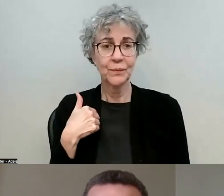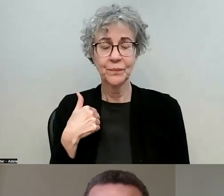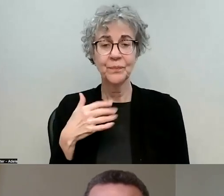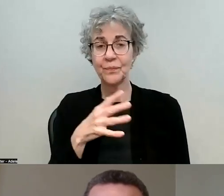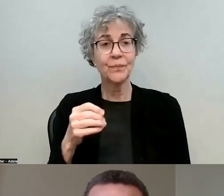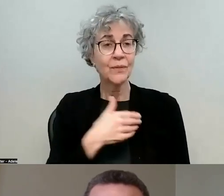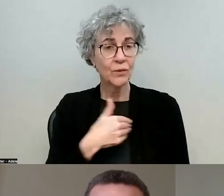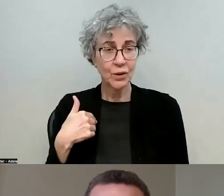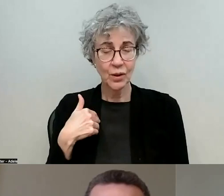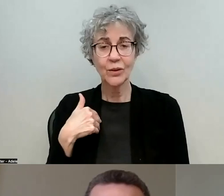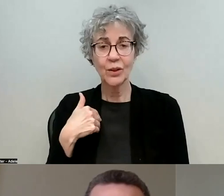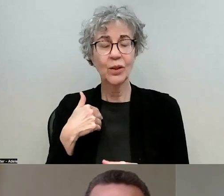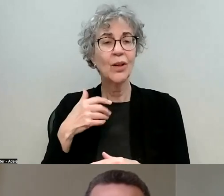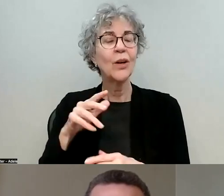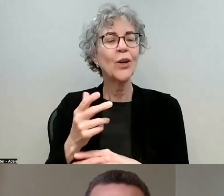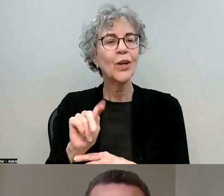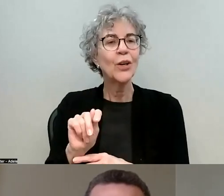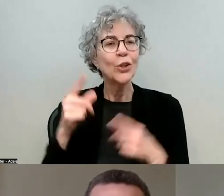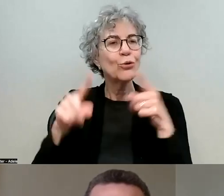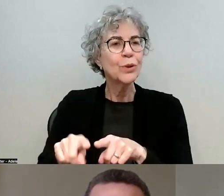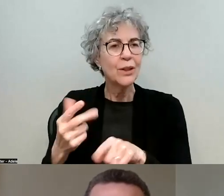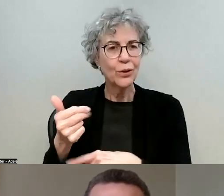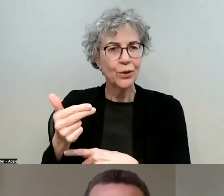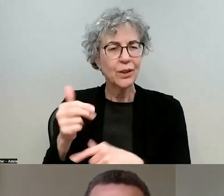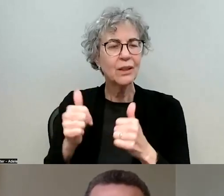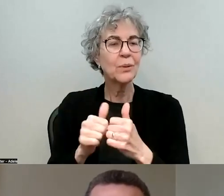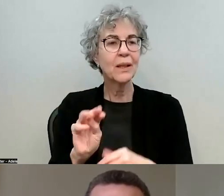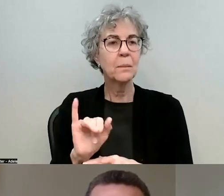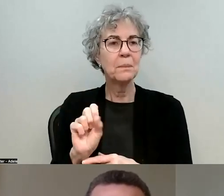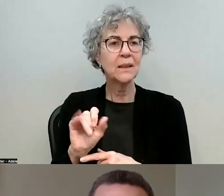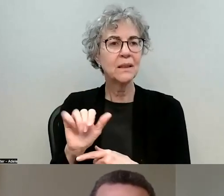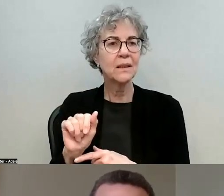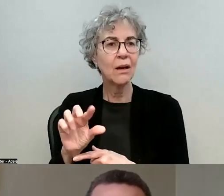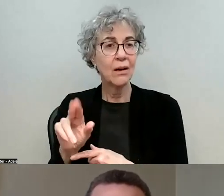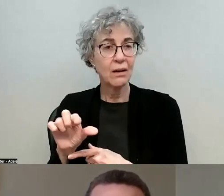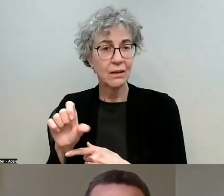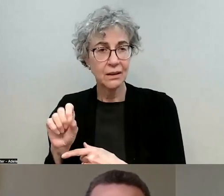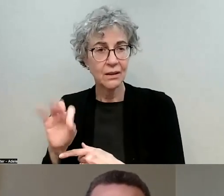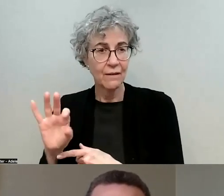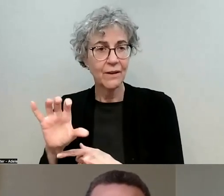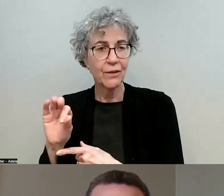And Toronto is covered by Treaty 13 with the Mississaugas of the Credit,